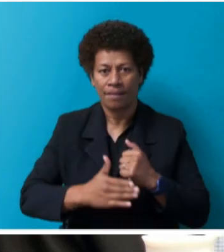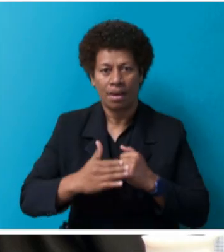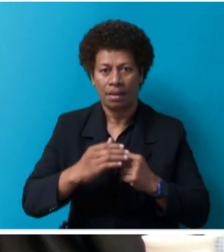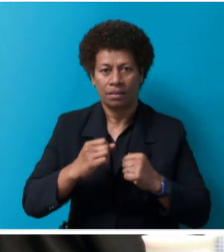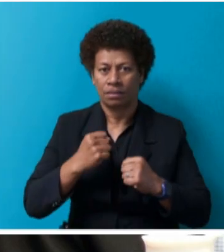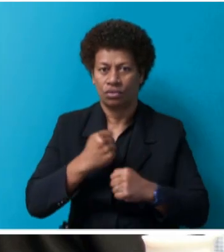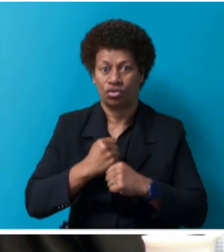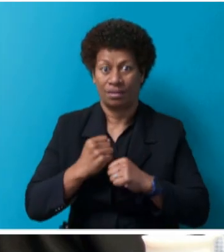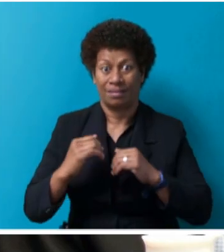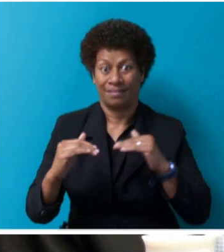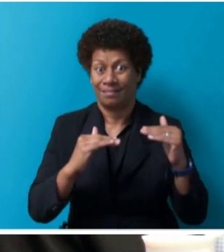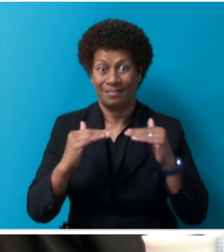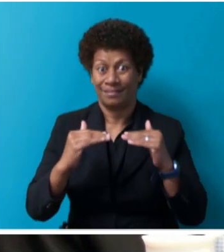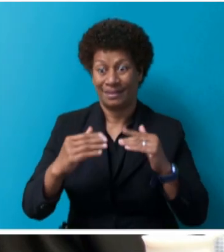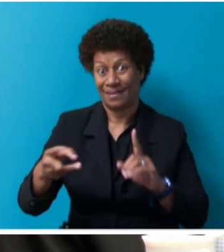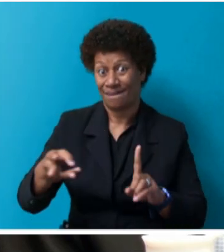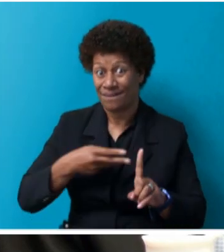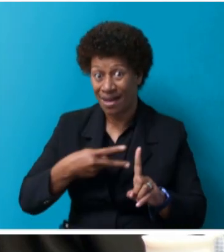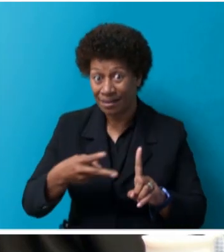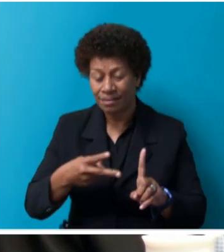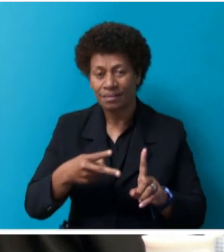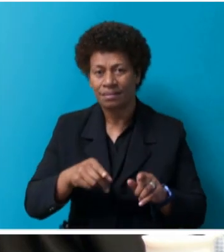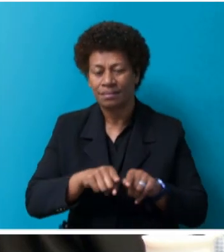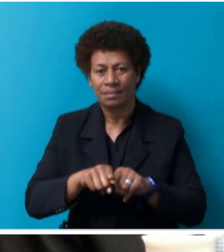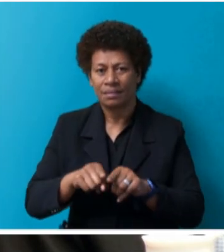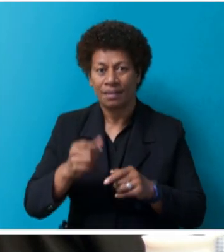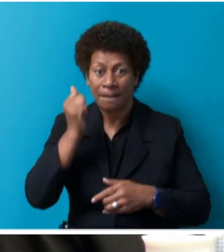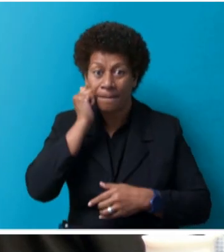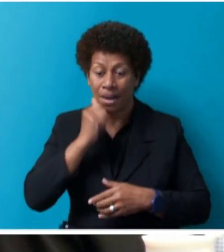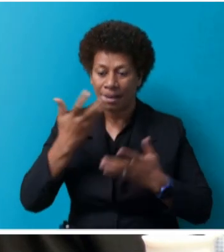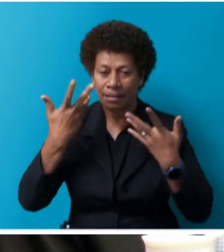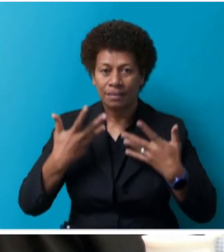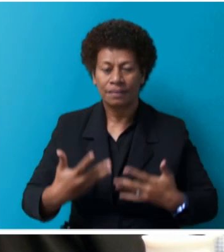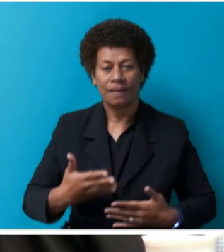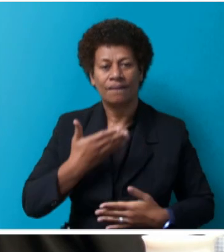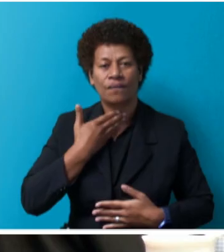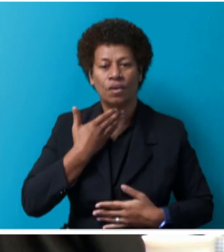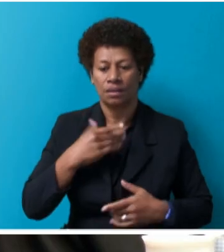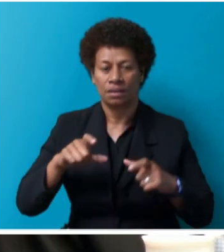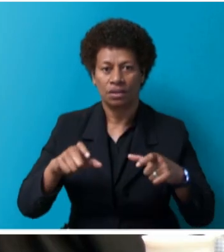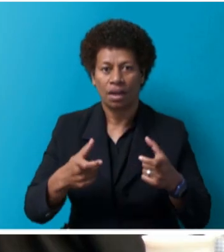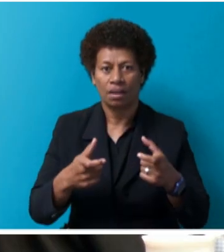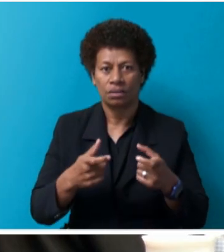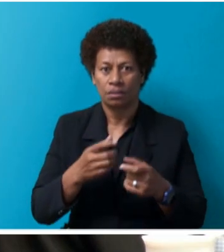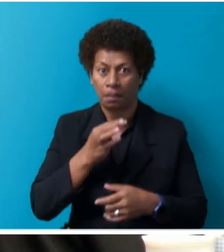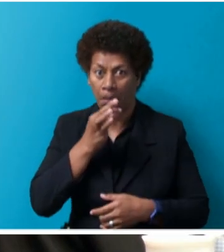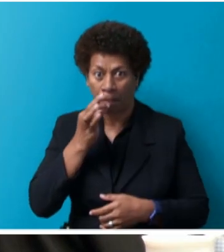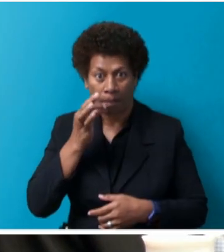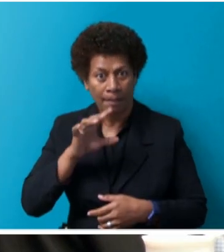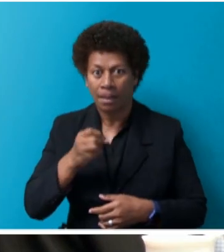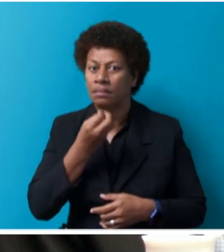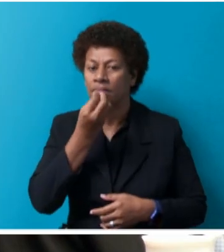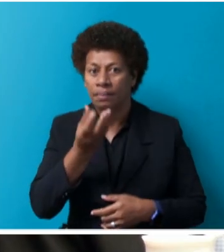form. By wearing black, we amplify the voices of survivors, challenge the culture of silence, and call for a